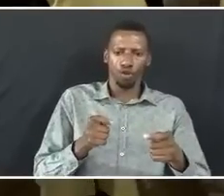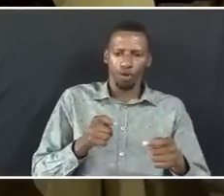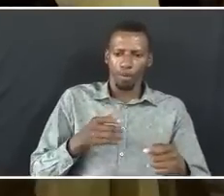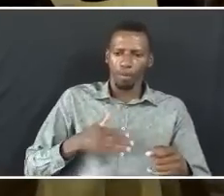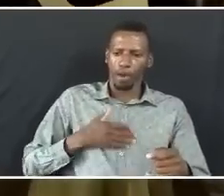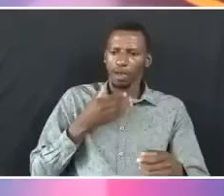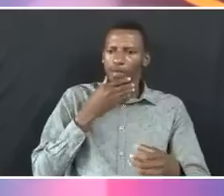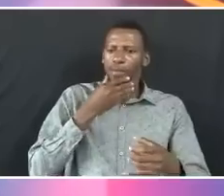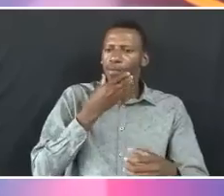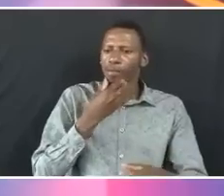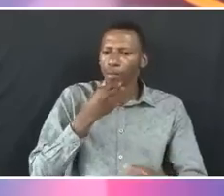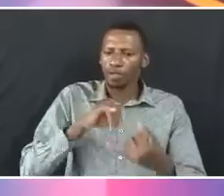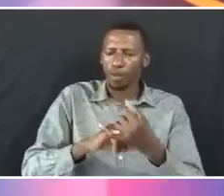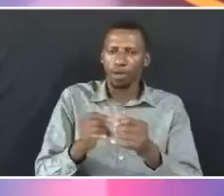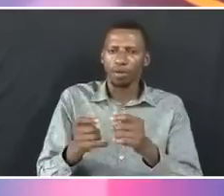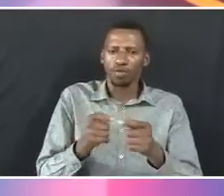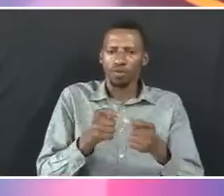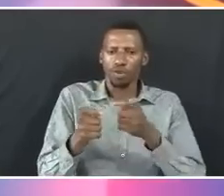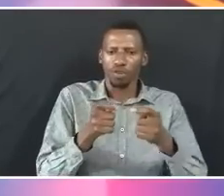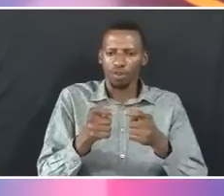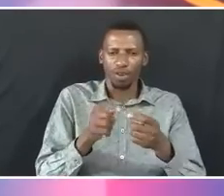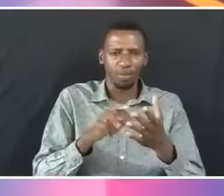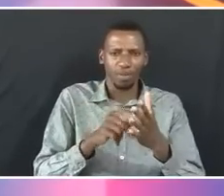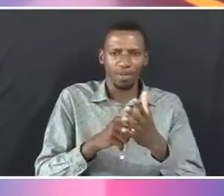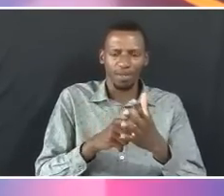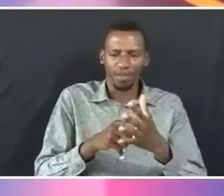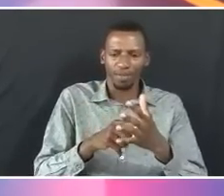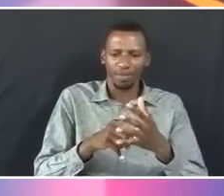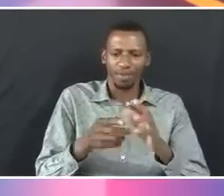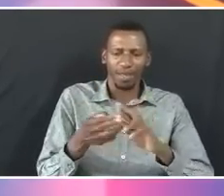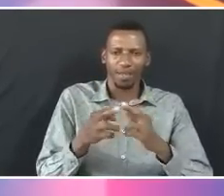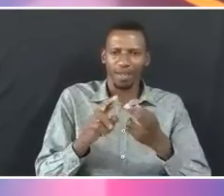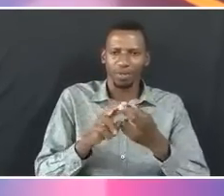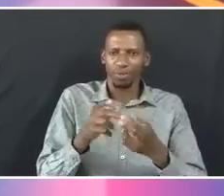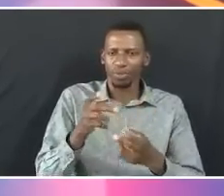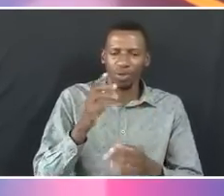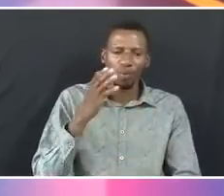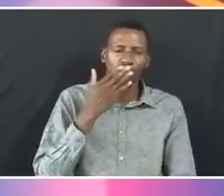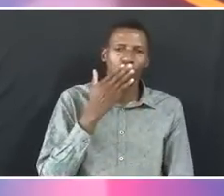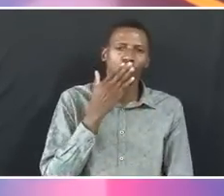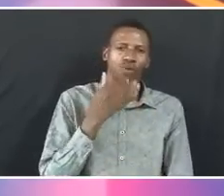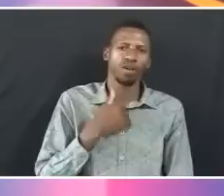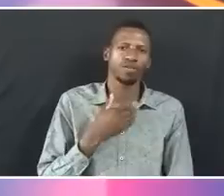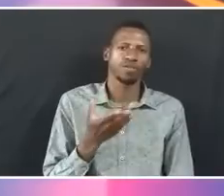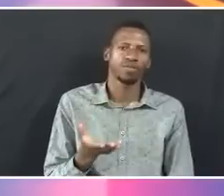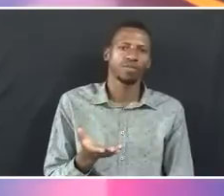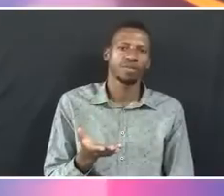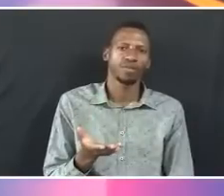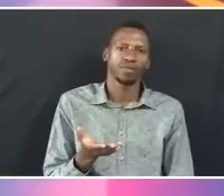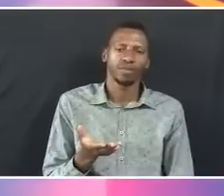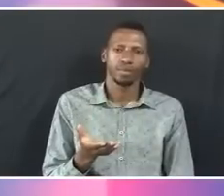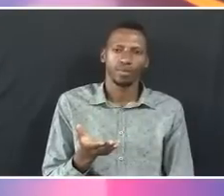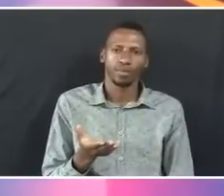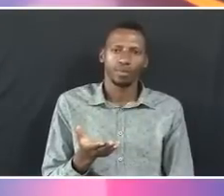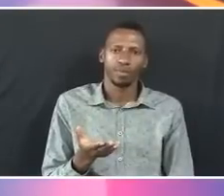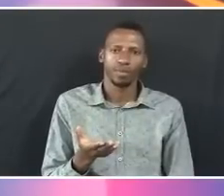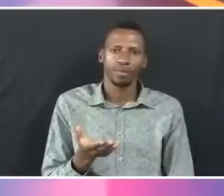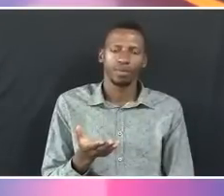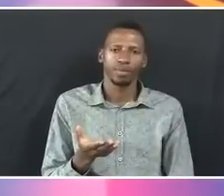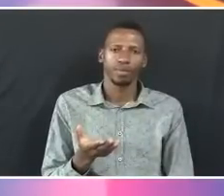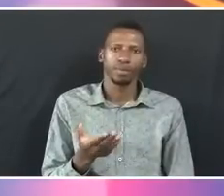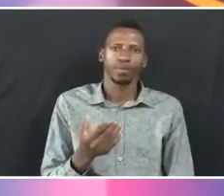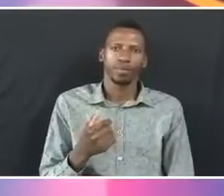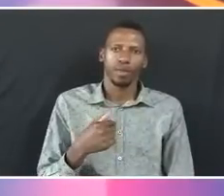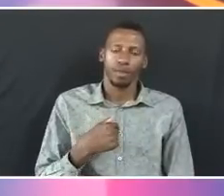ta ta ta, the relationship becomes boring. That is why I'm saying their husbands are in